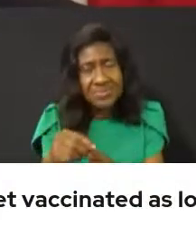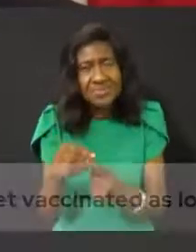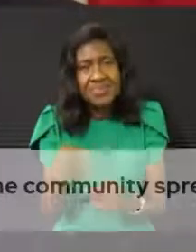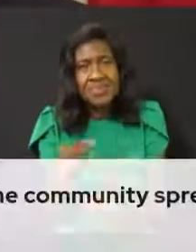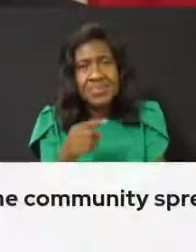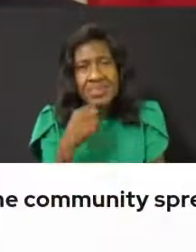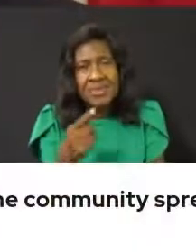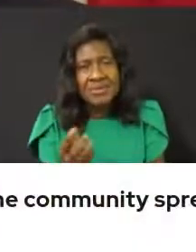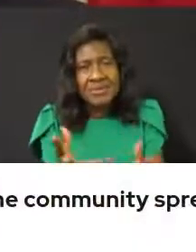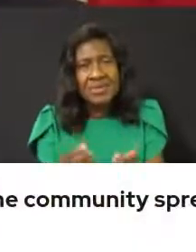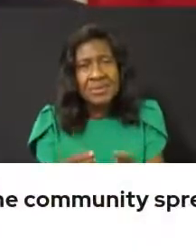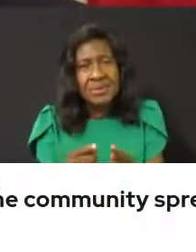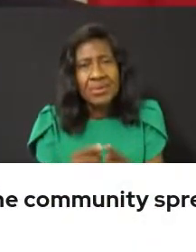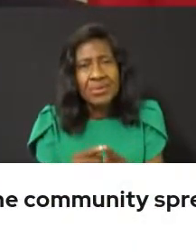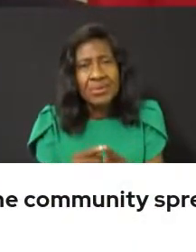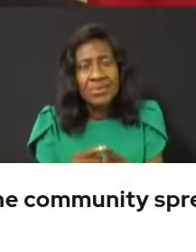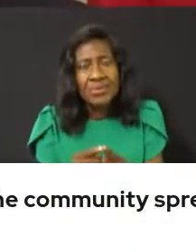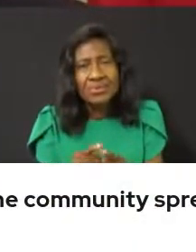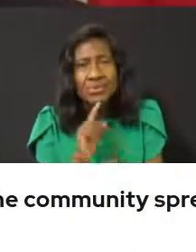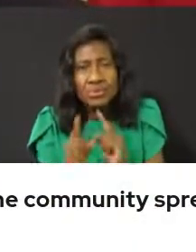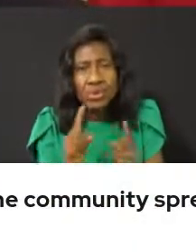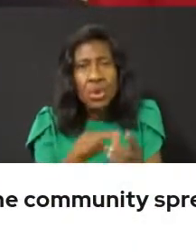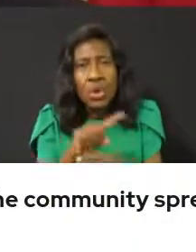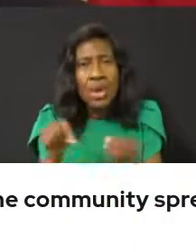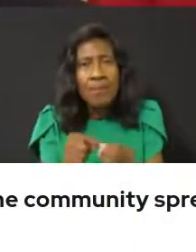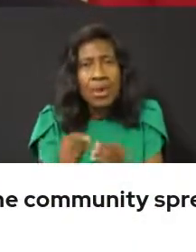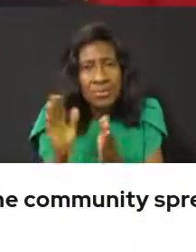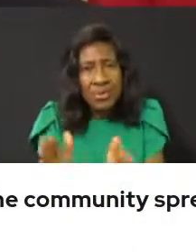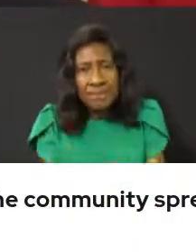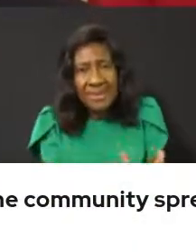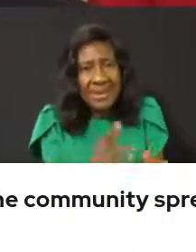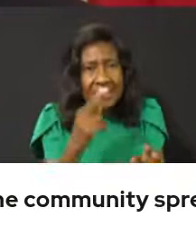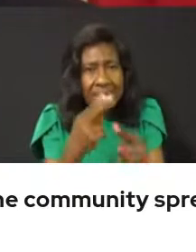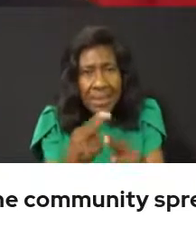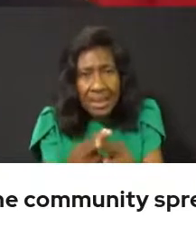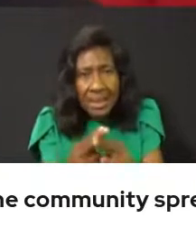of our reopening plan. It is named